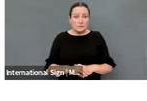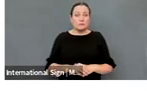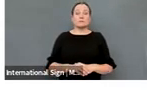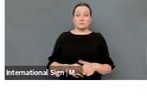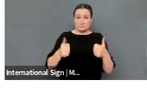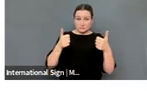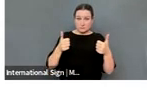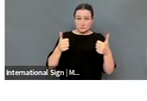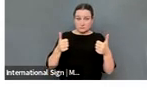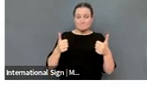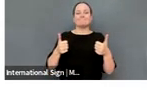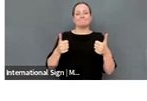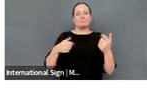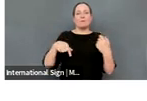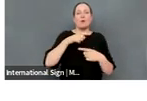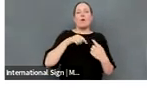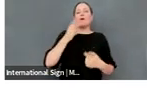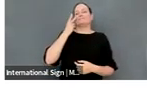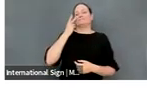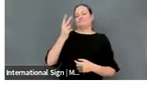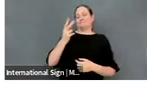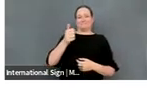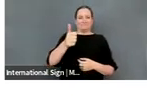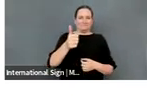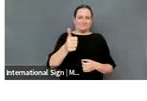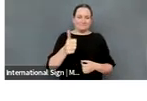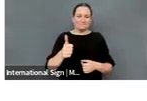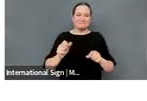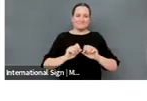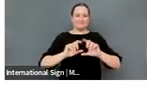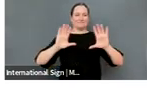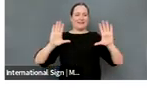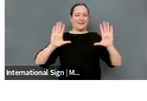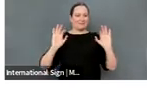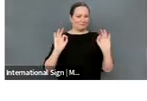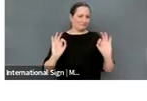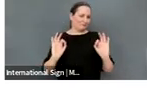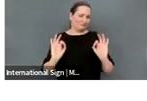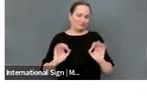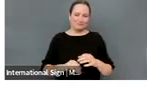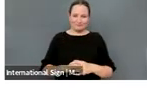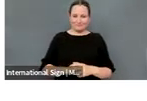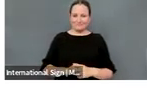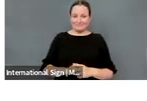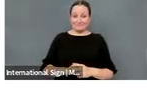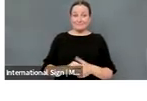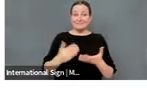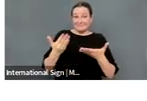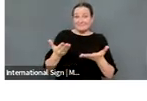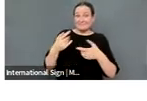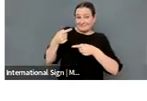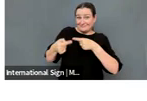Is it? Okay. Yes, it is Okay. clearer now and Okay. in presentation mode. Please continue.